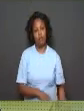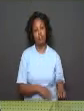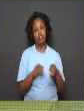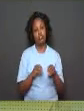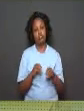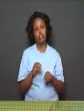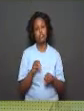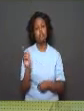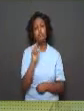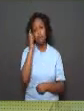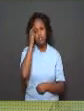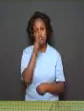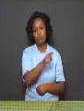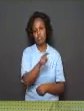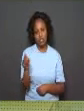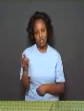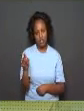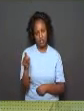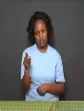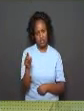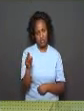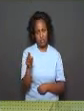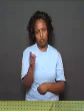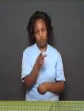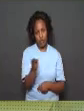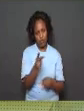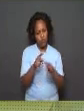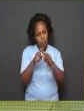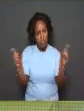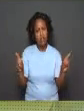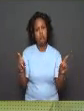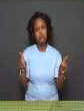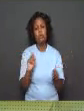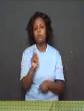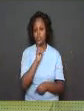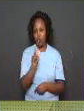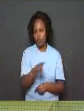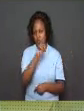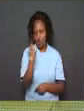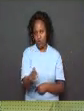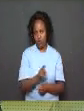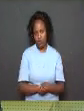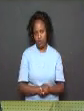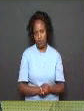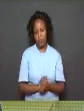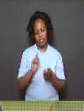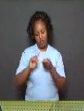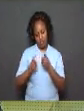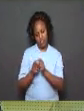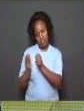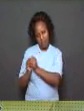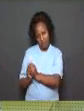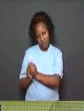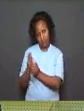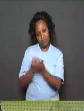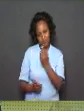Students, what do you think some of the differences are between them? Work with a classmate